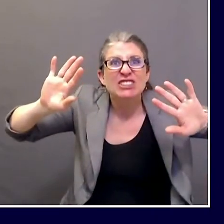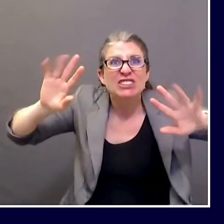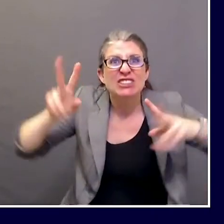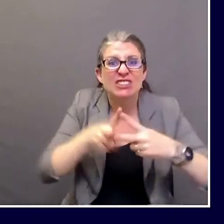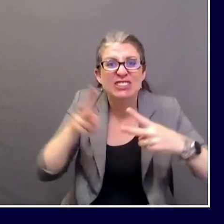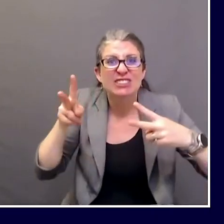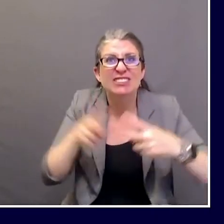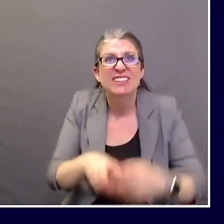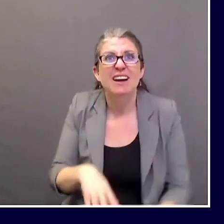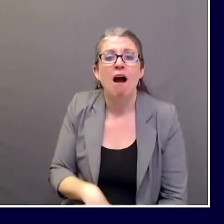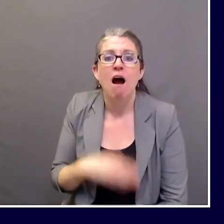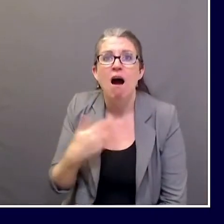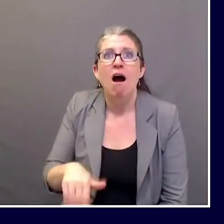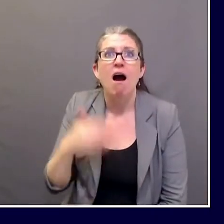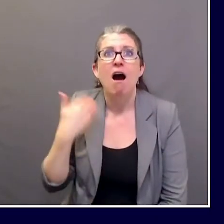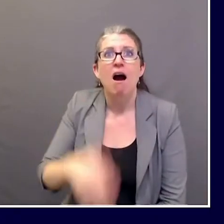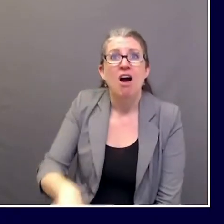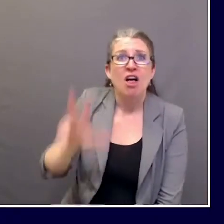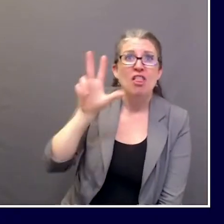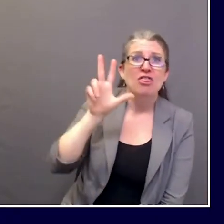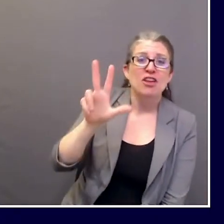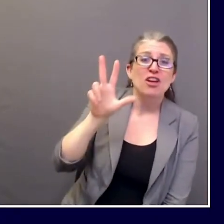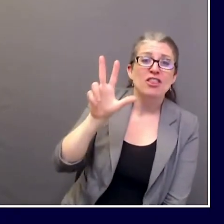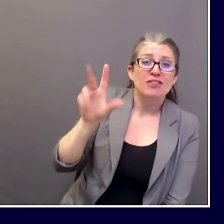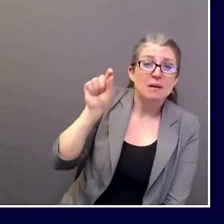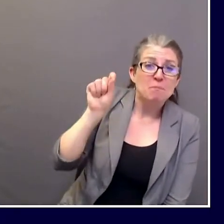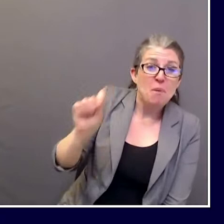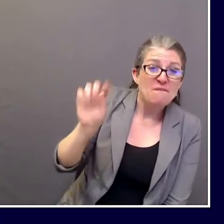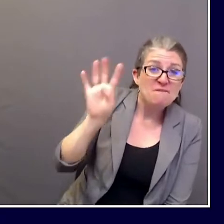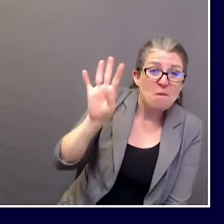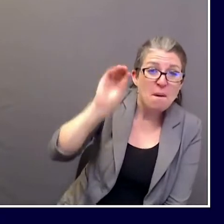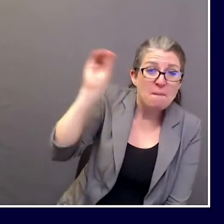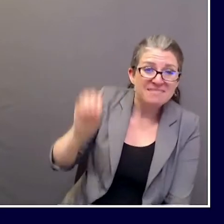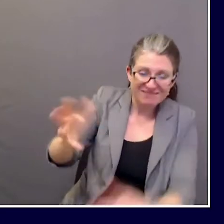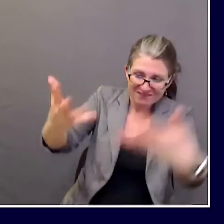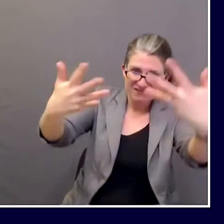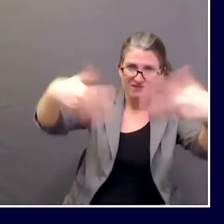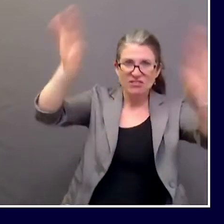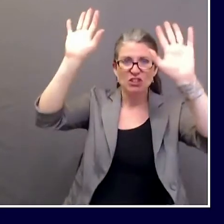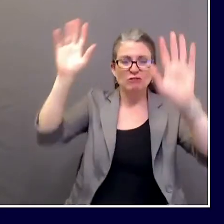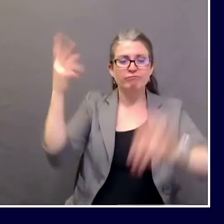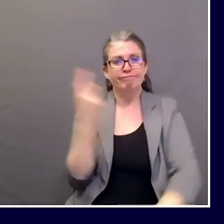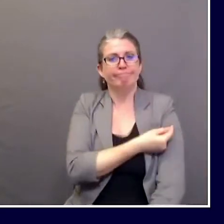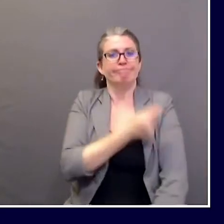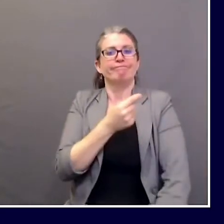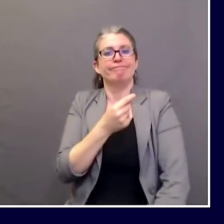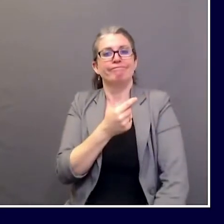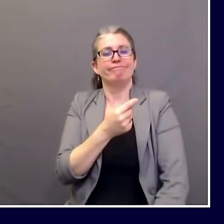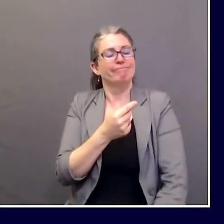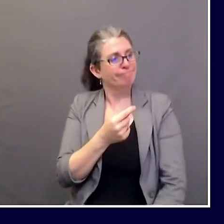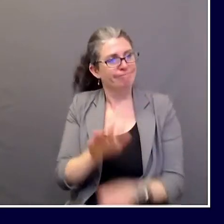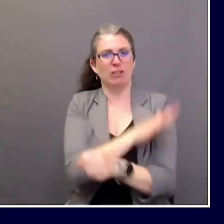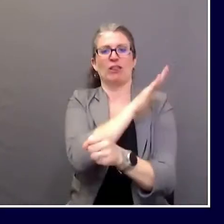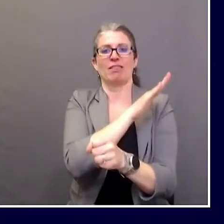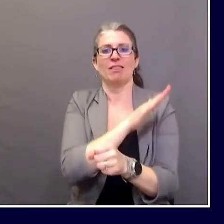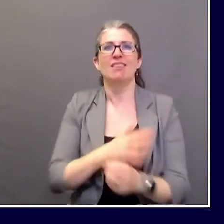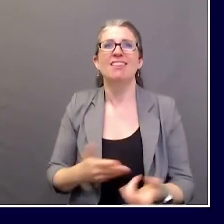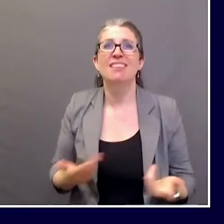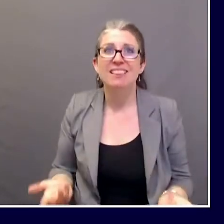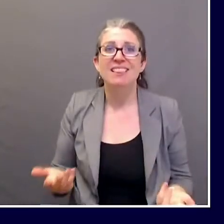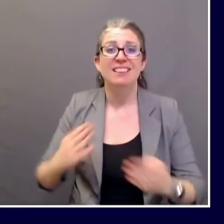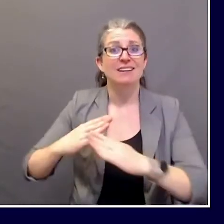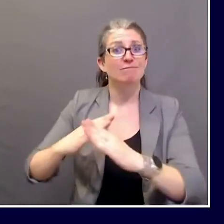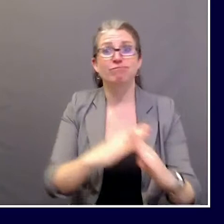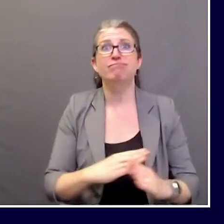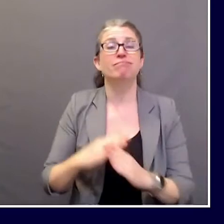34.3% fully vaccinated. That's good news. We've got a long ways to go then. Don't let down your guard. Stay